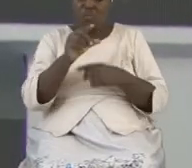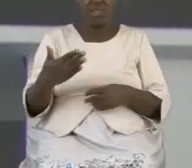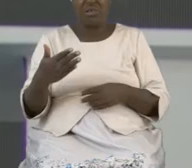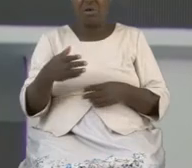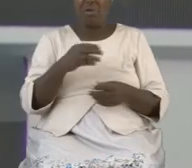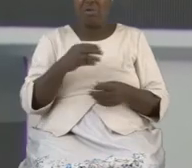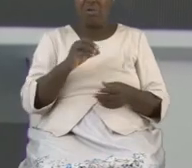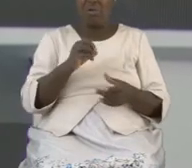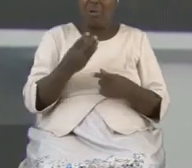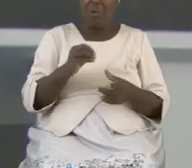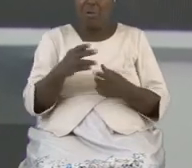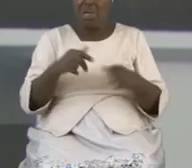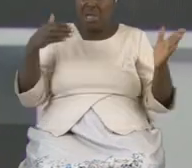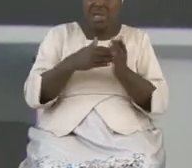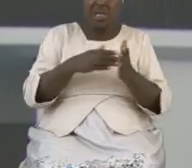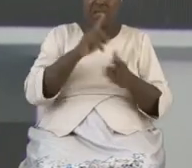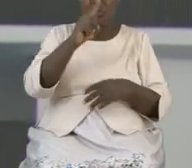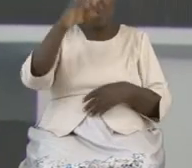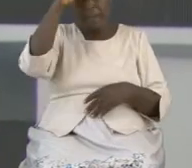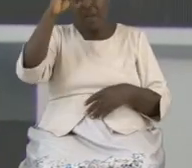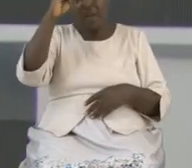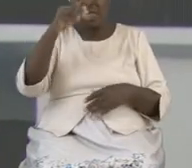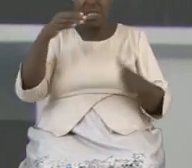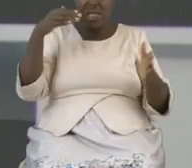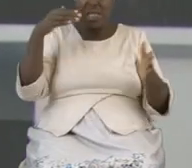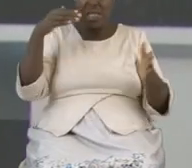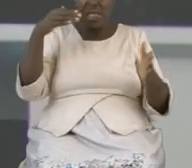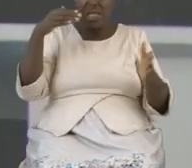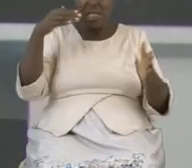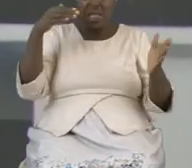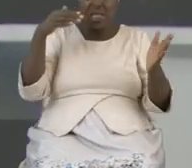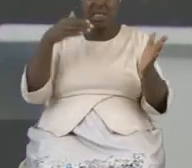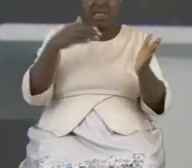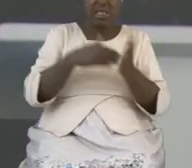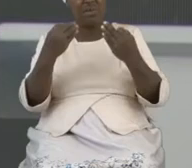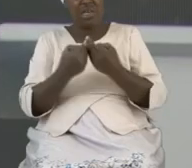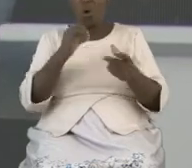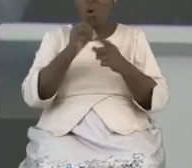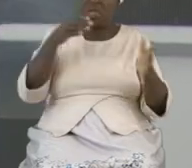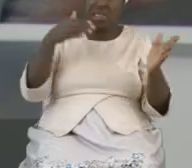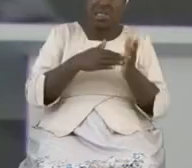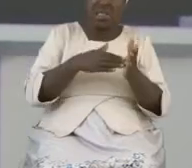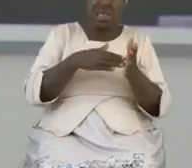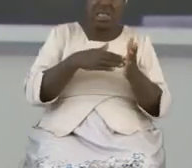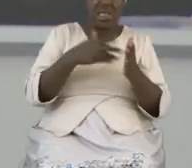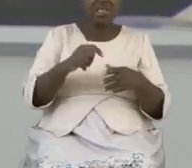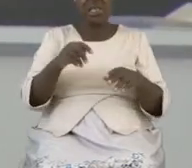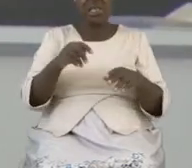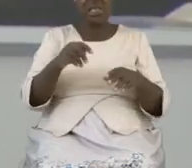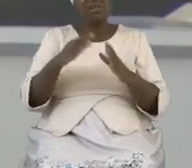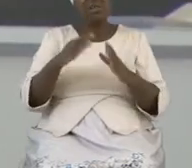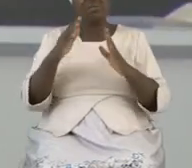against one man, against a family, against a tribe, against the whole